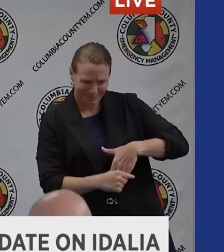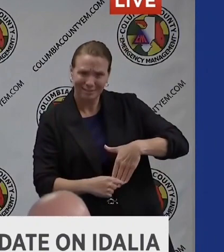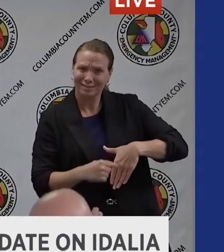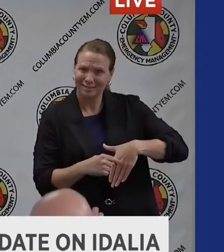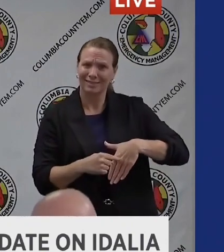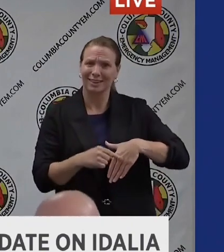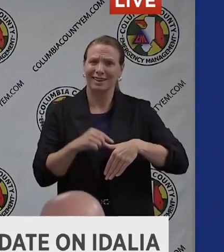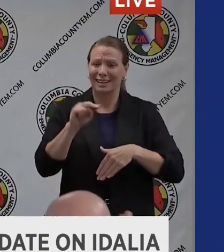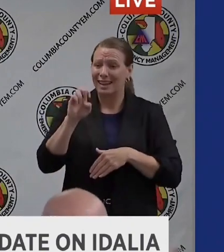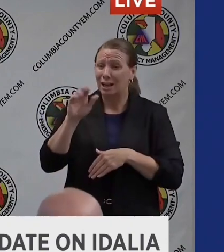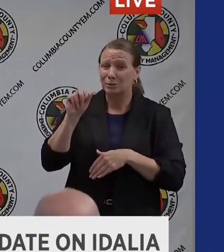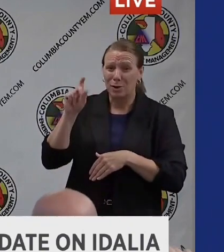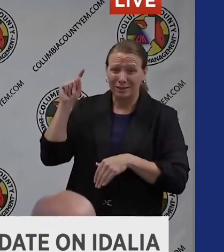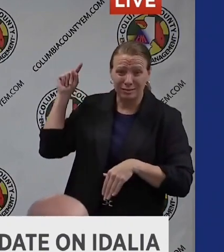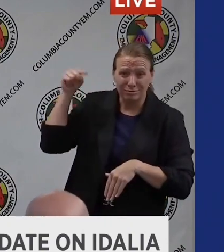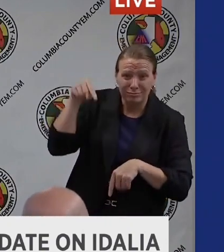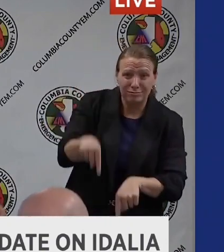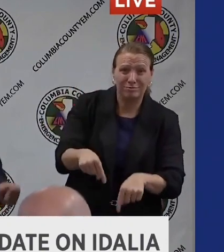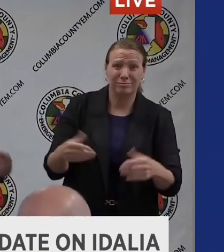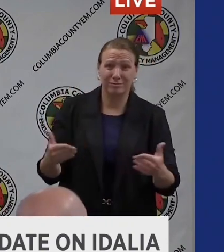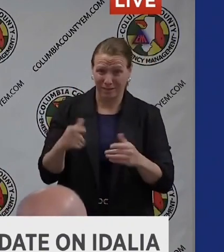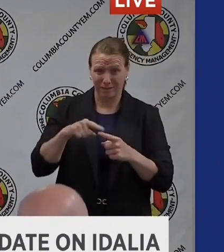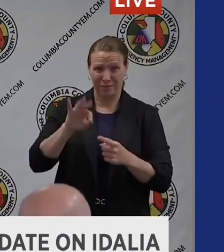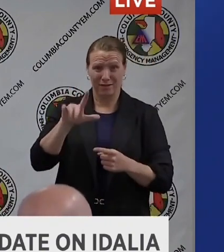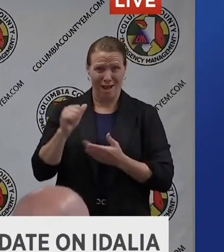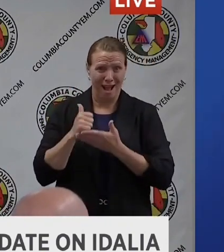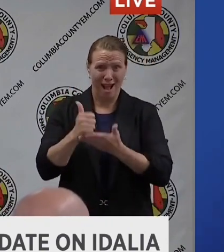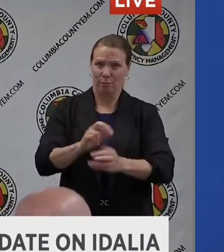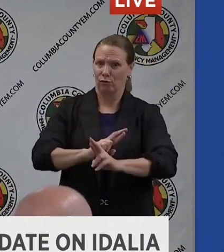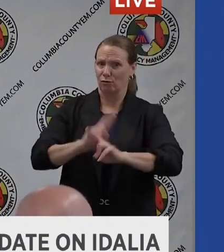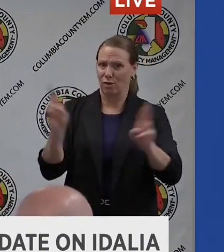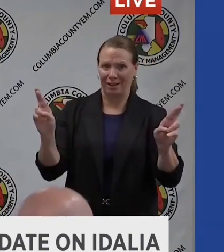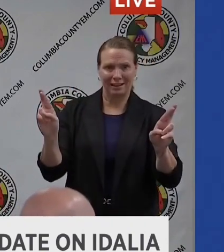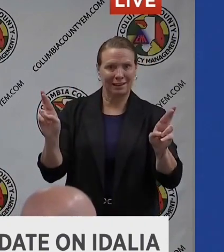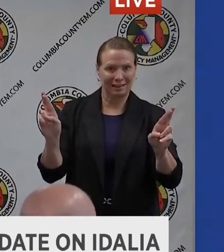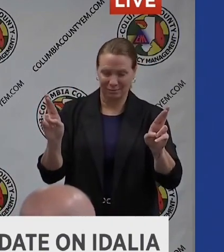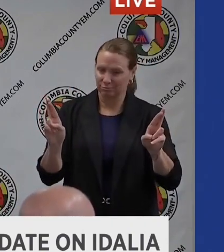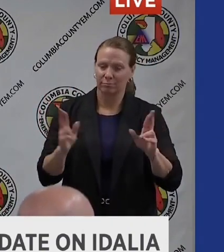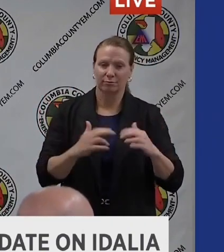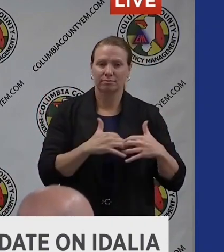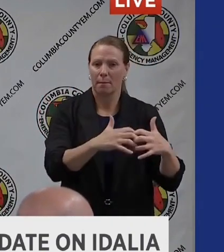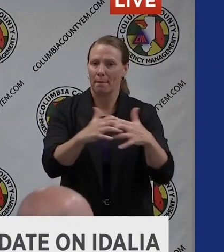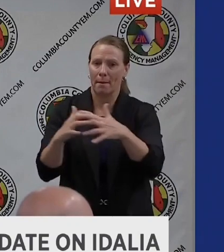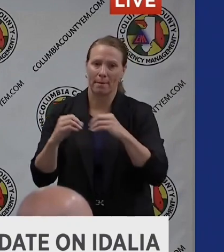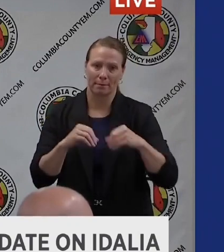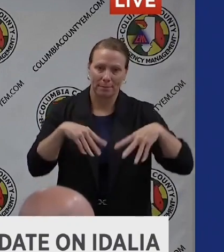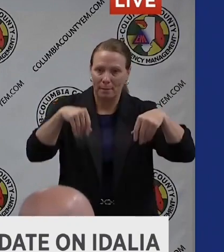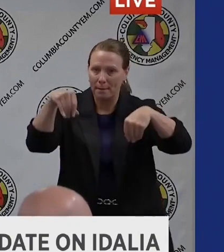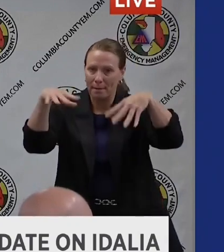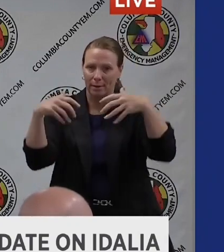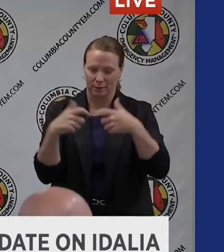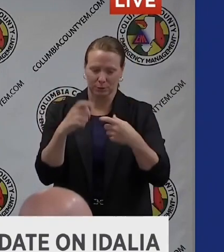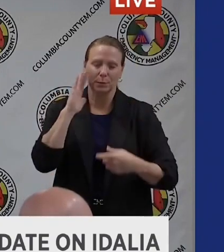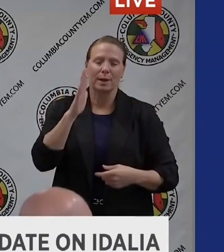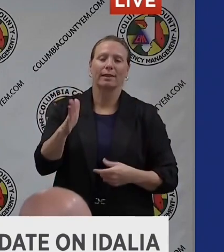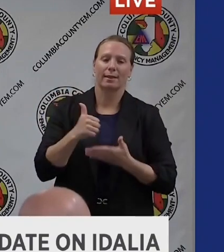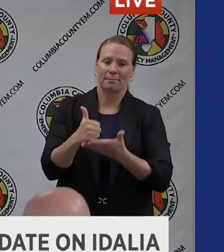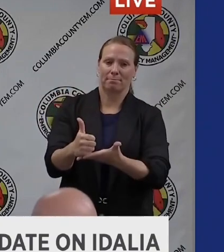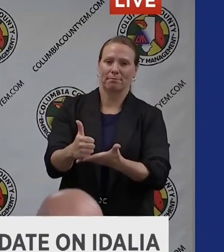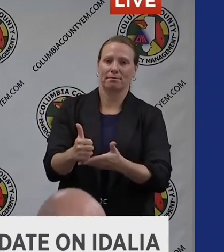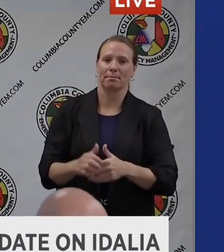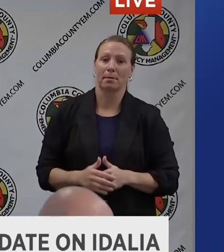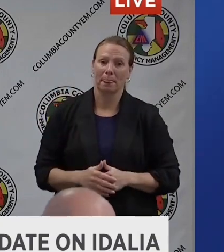Nebraska coming to Florida to be ready to go to restore power here in the state of Florida, and we think that's